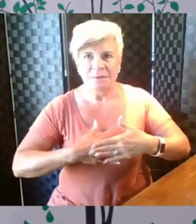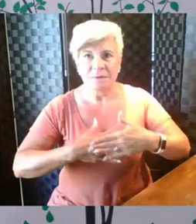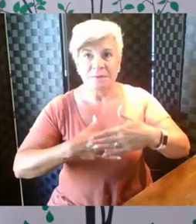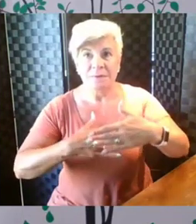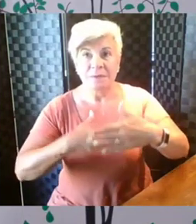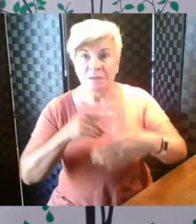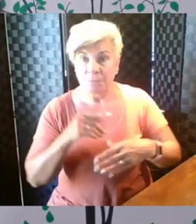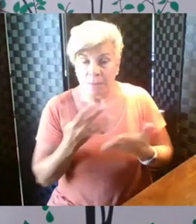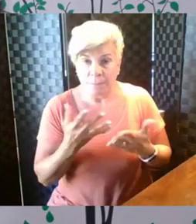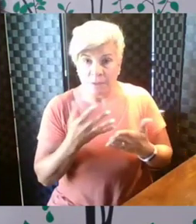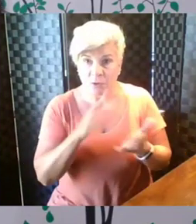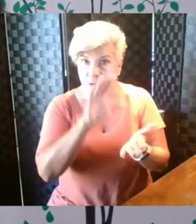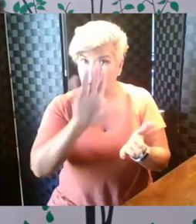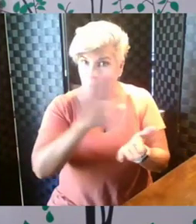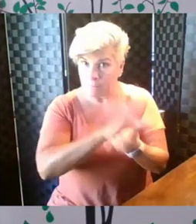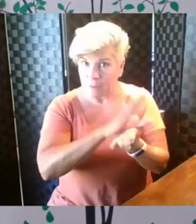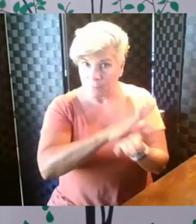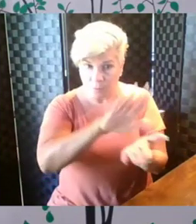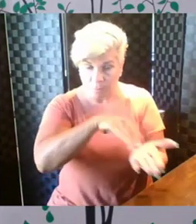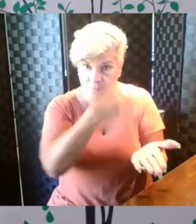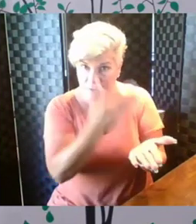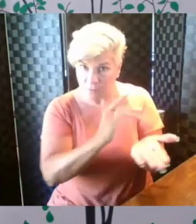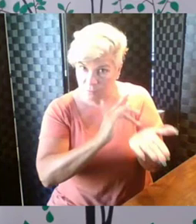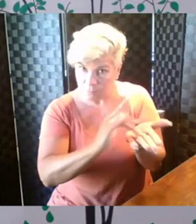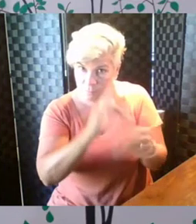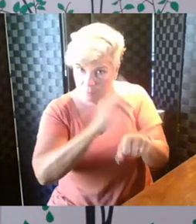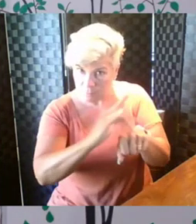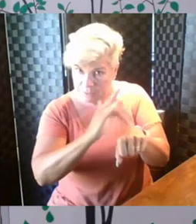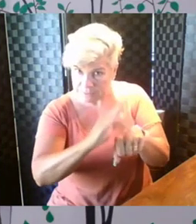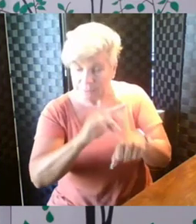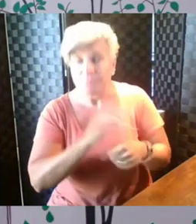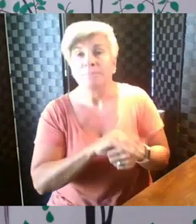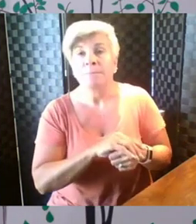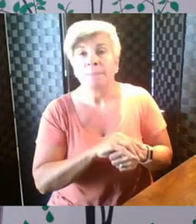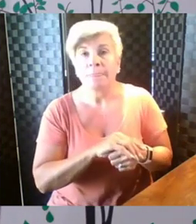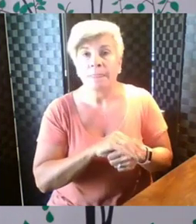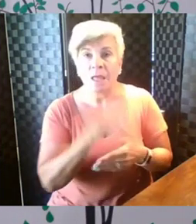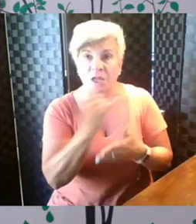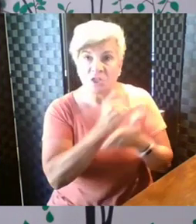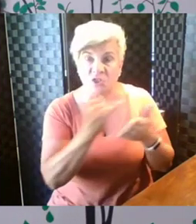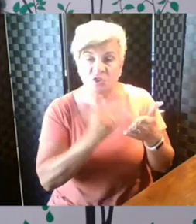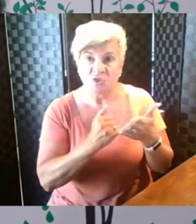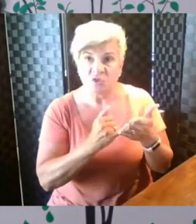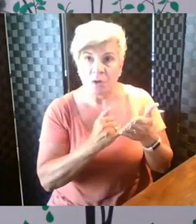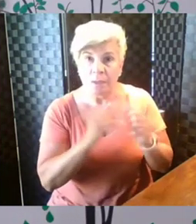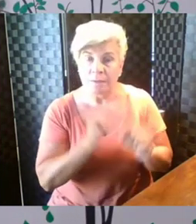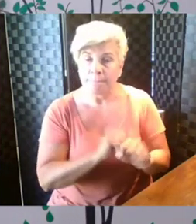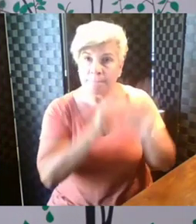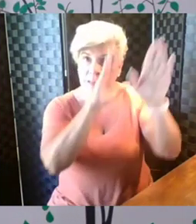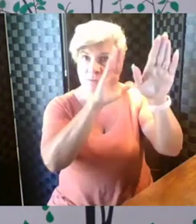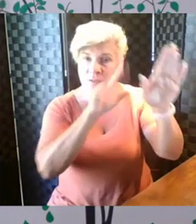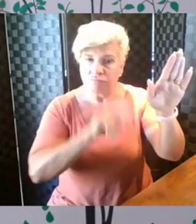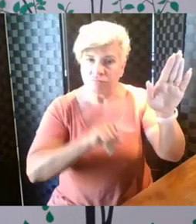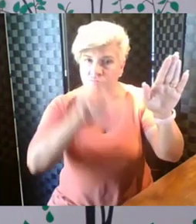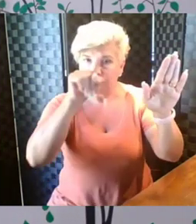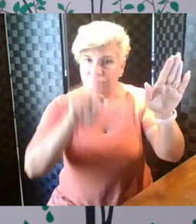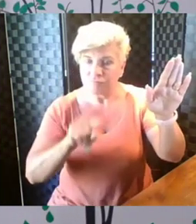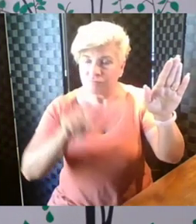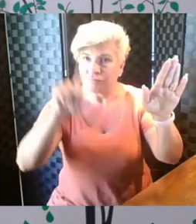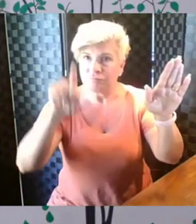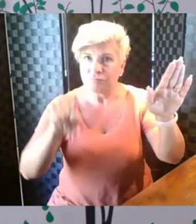to just flip your paper over to the blank side, you can draw some mountains on your